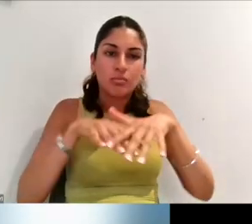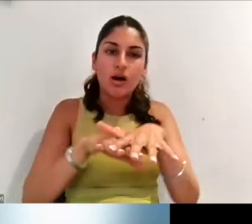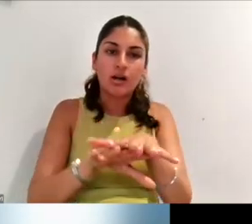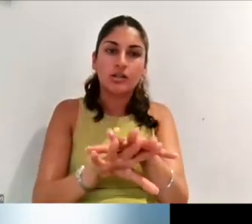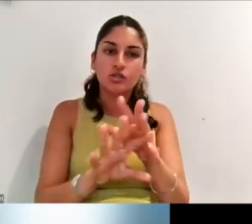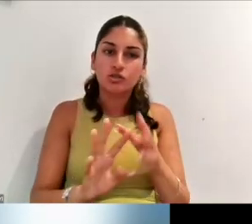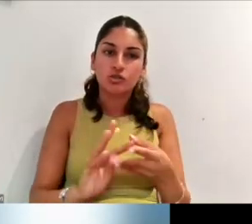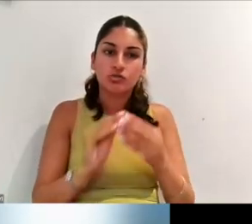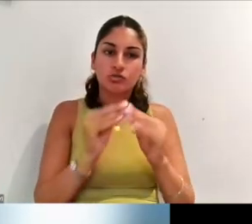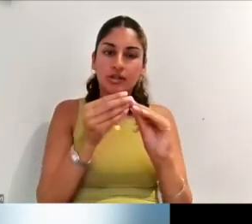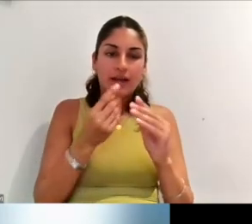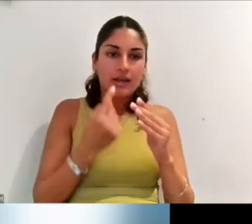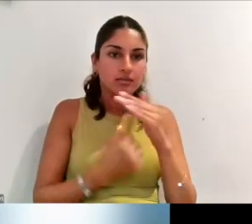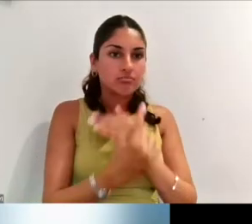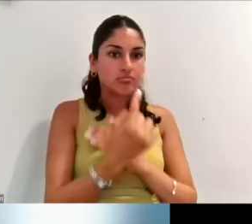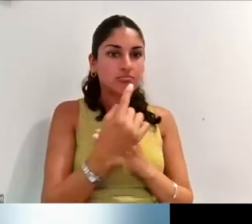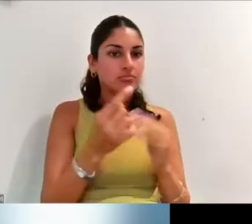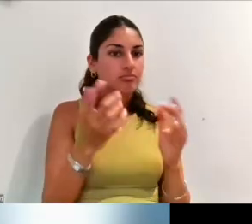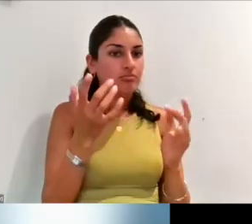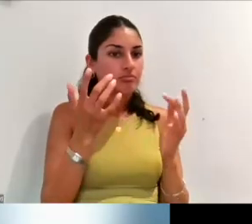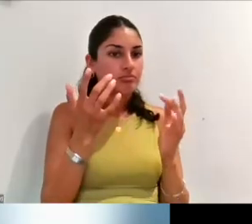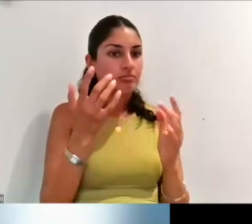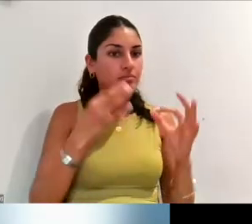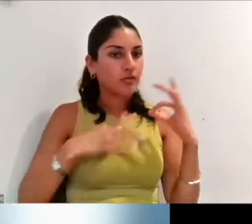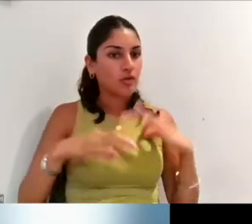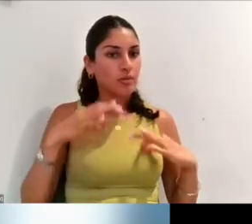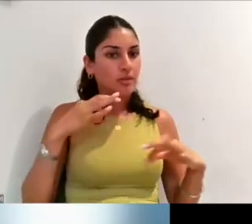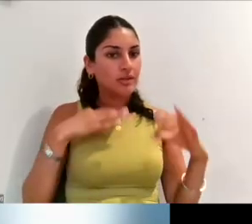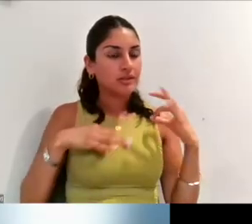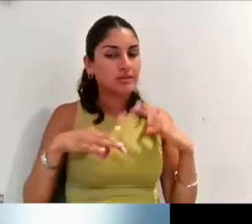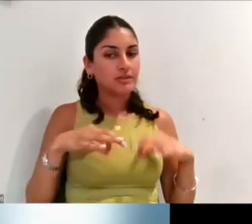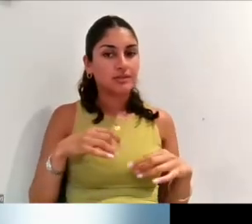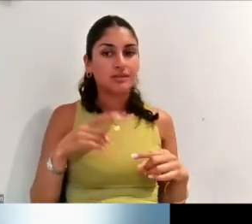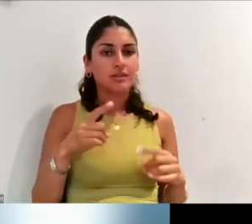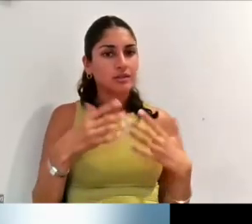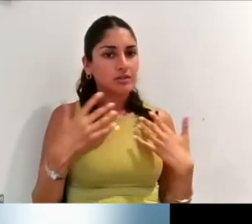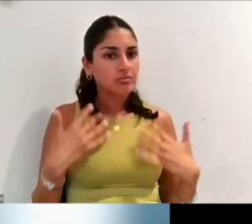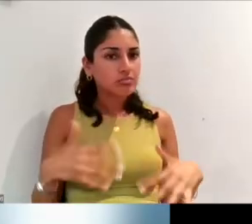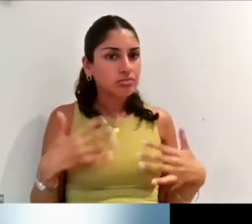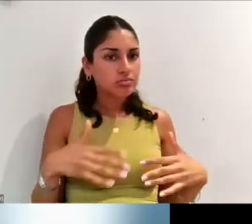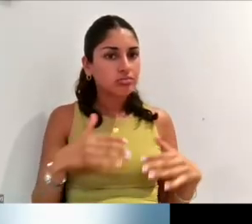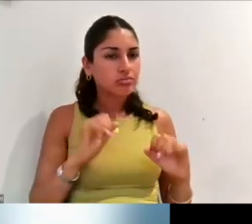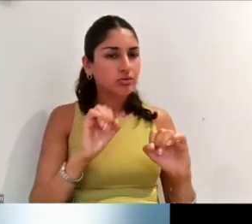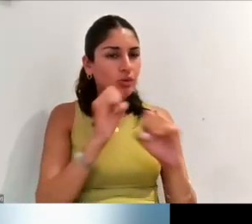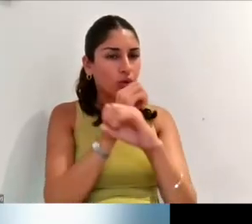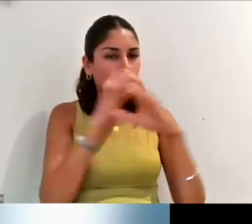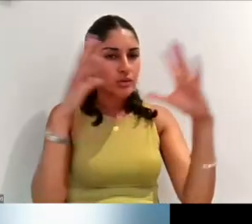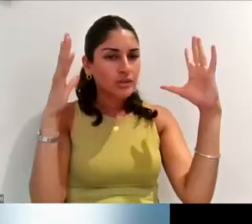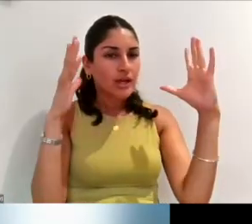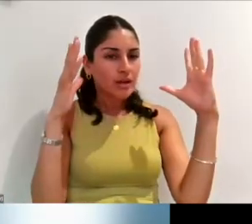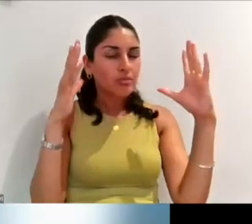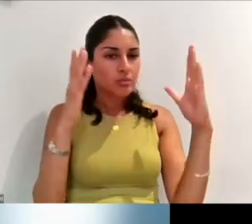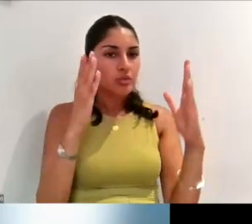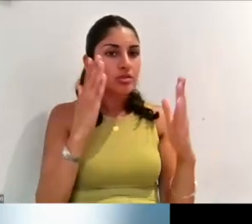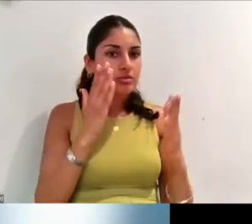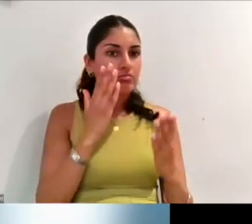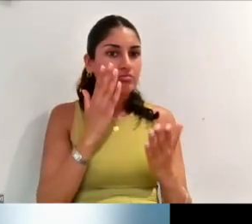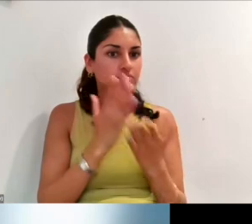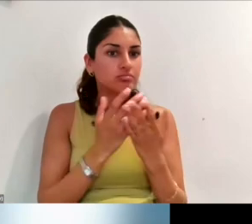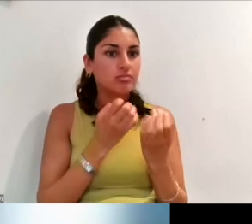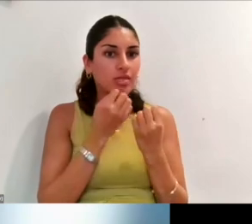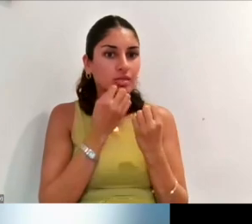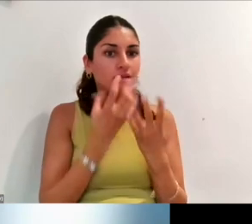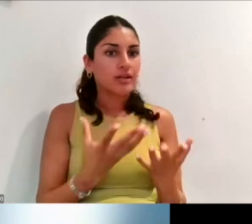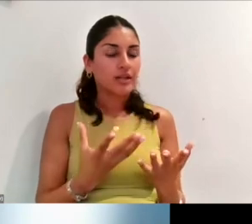to con portray this incredible idea. And